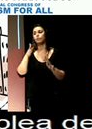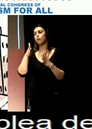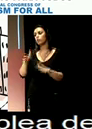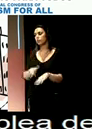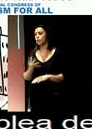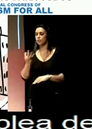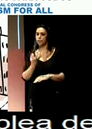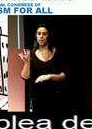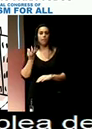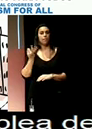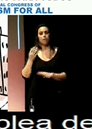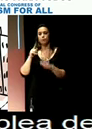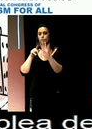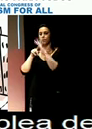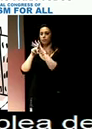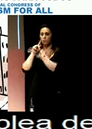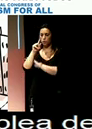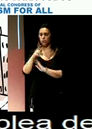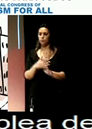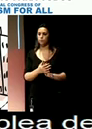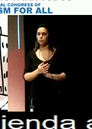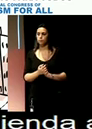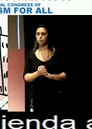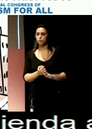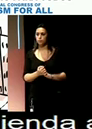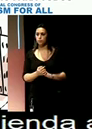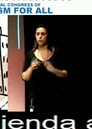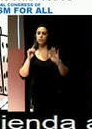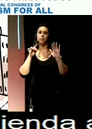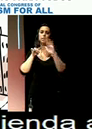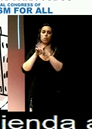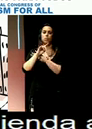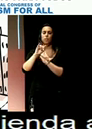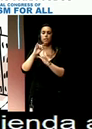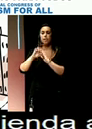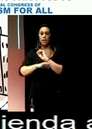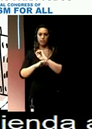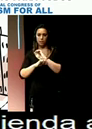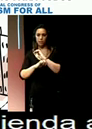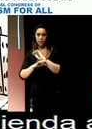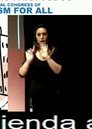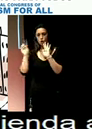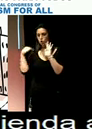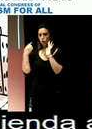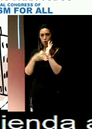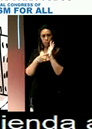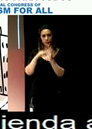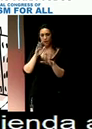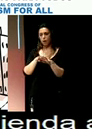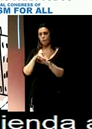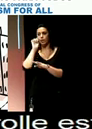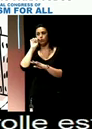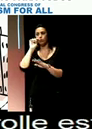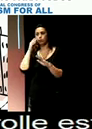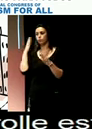an integrated strategy to promote accessible tourism and tourism for all in Portugal.